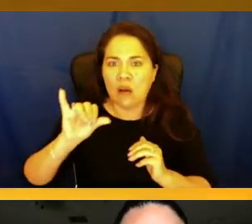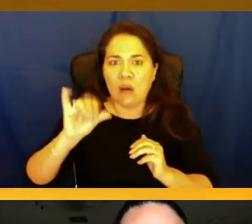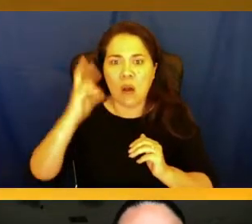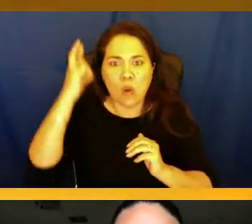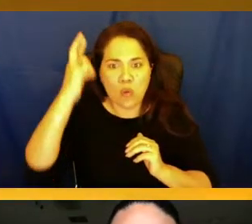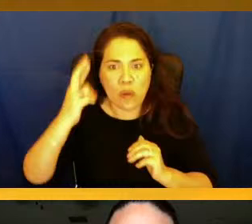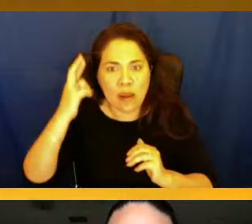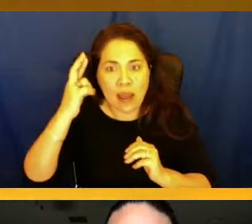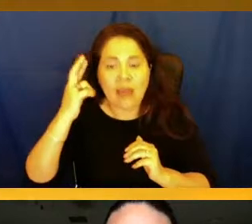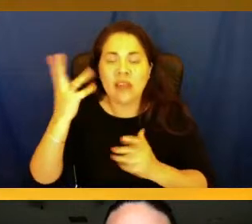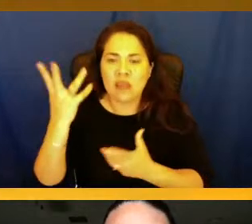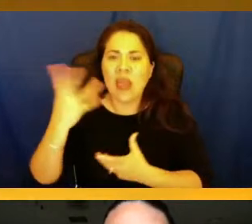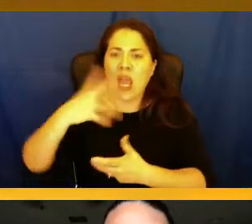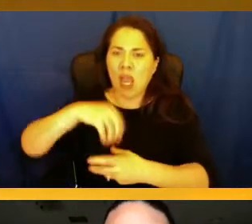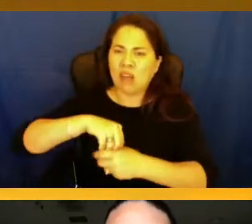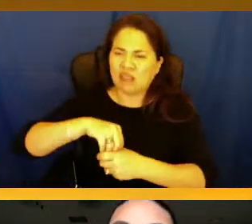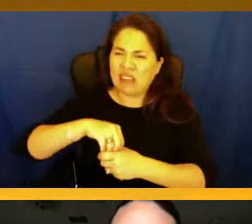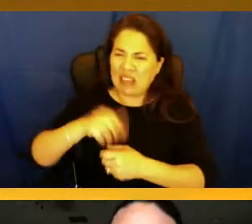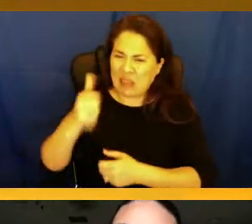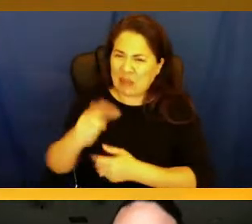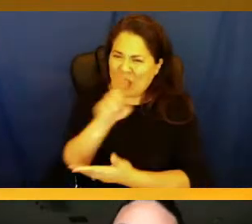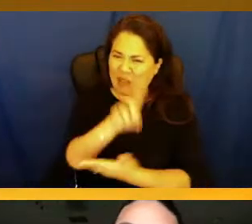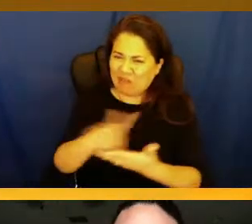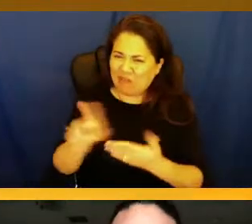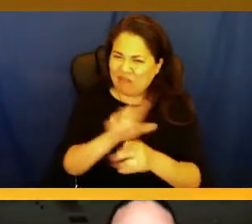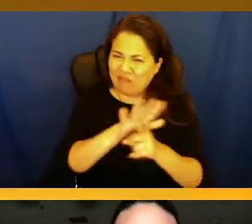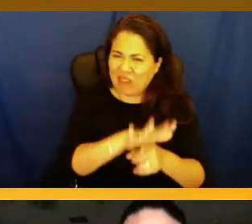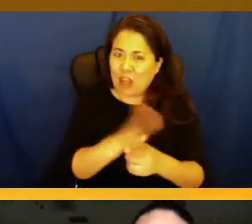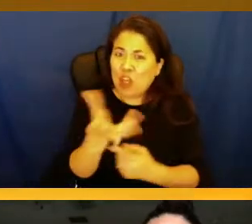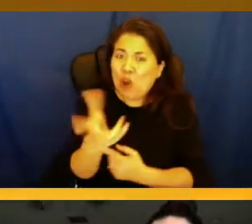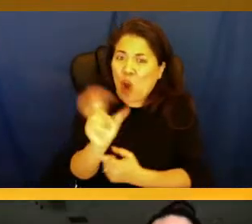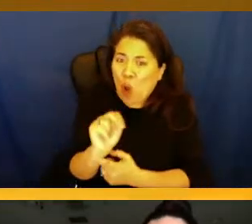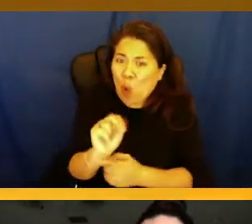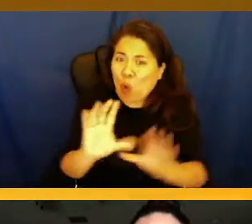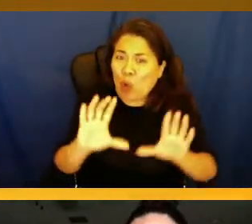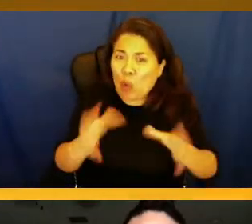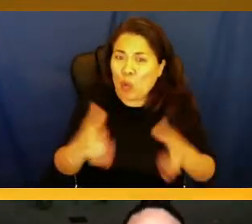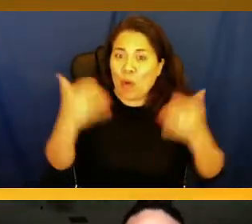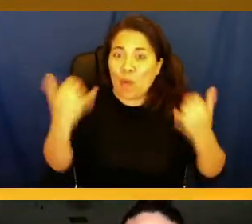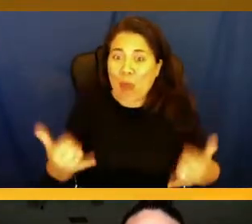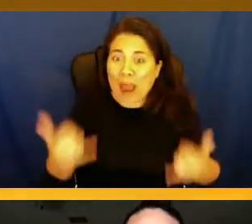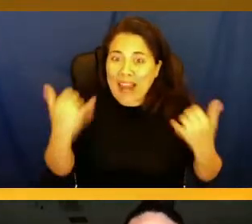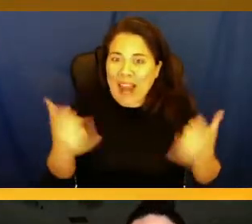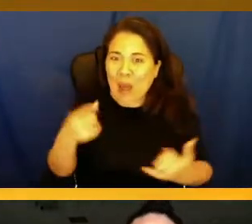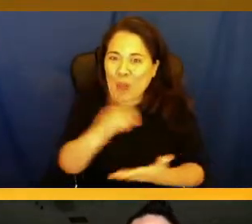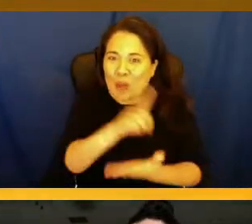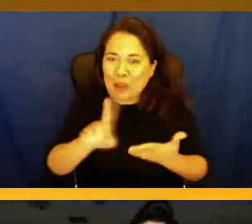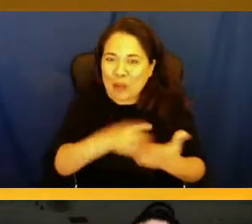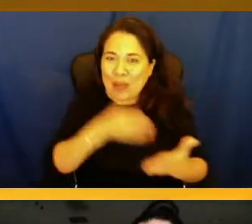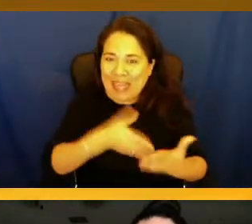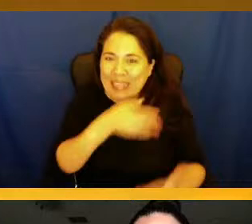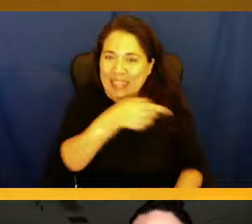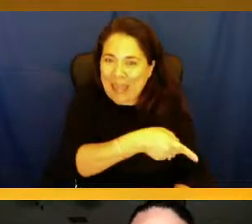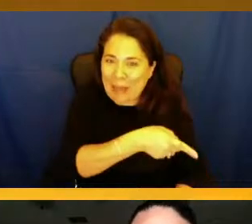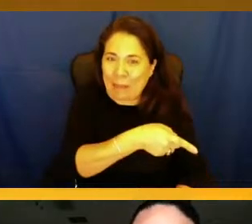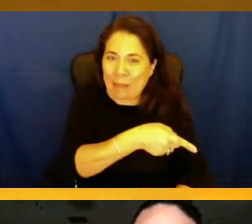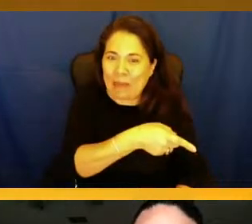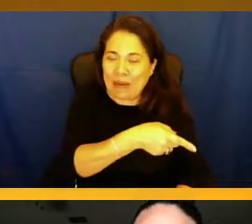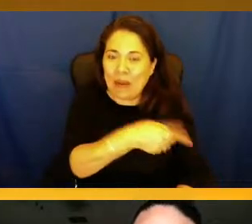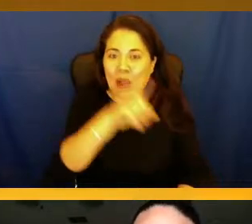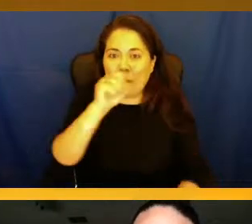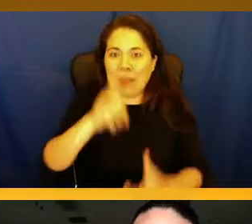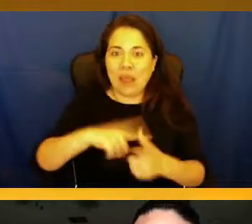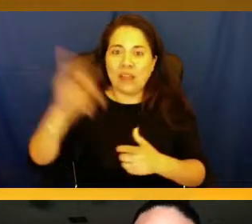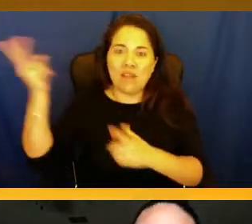They're engaging in discriminatory practices against their own people right now. Yeah. Right now, because of an